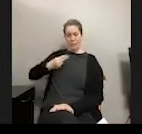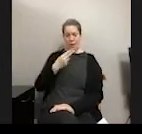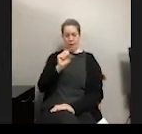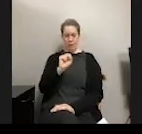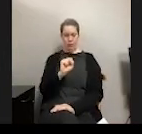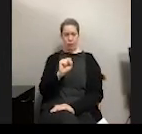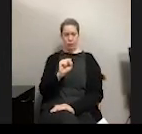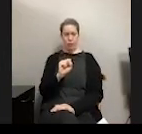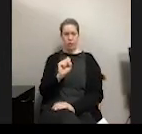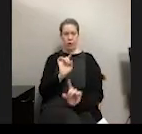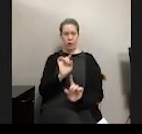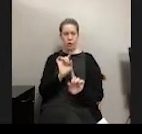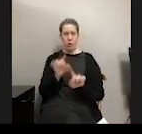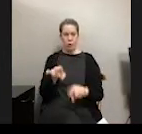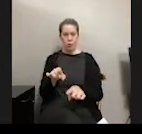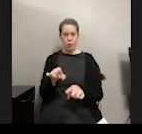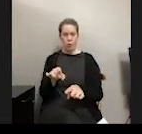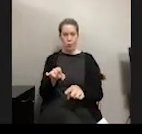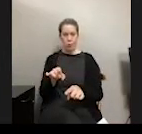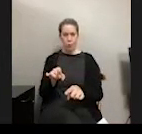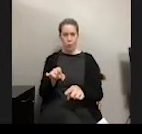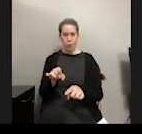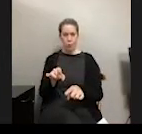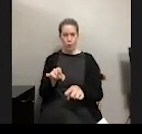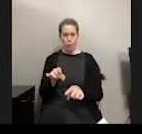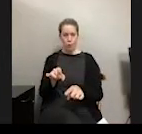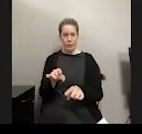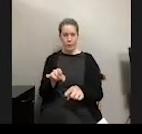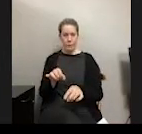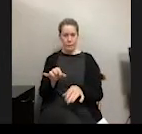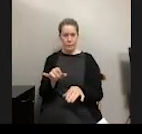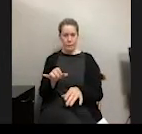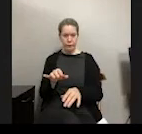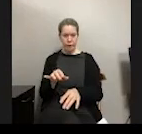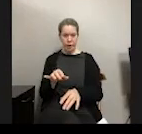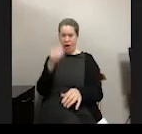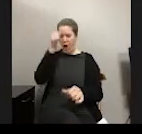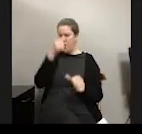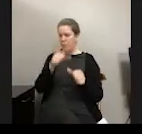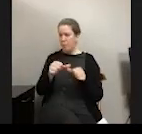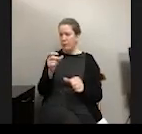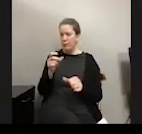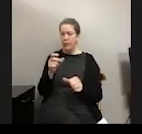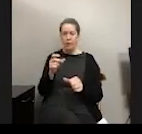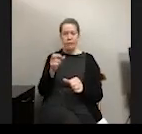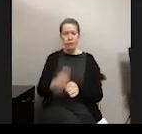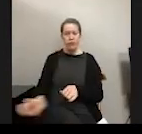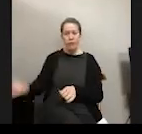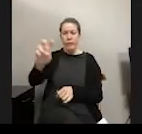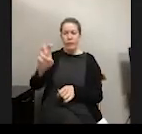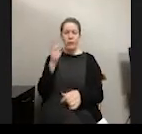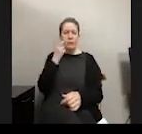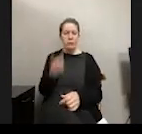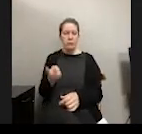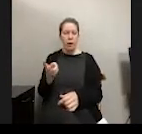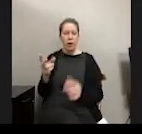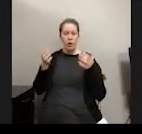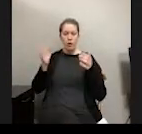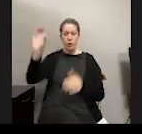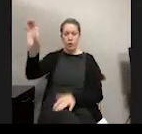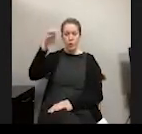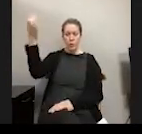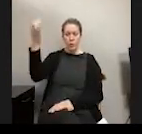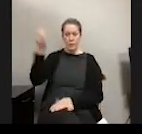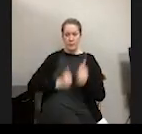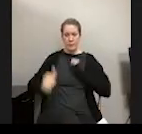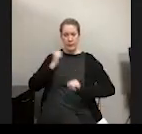in Vienna, the public performance, I remember seeing a Christmas play, was clearly their best actors in the most amazing costumes. It wasn't like the churchy